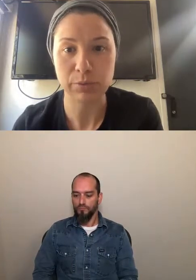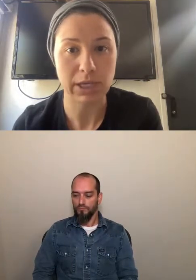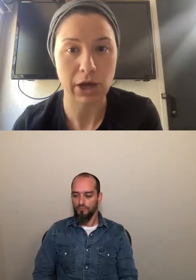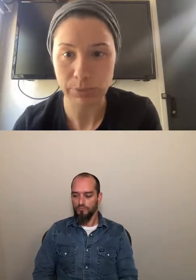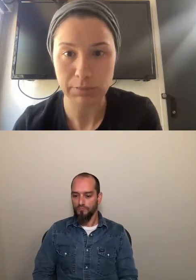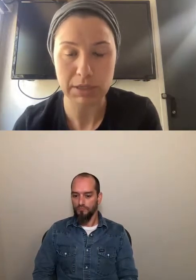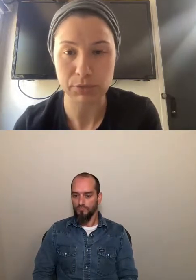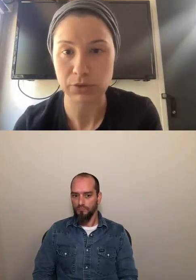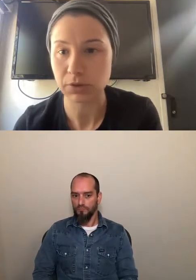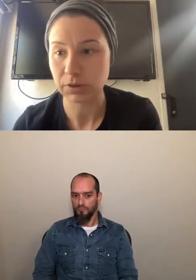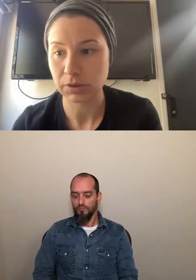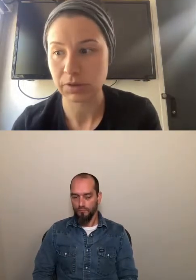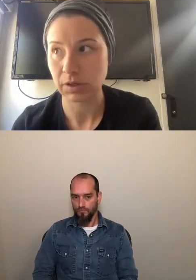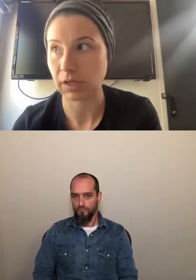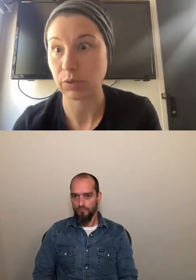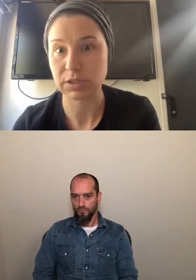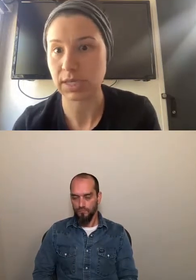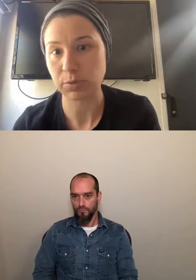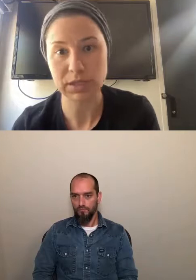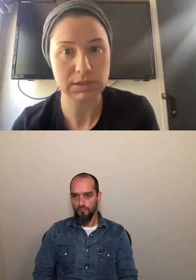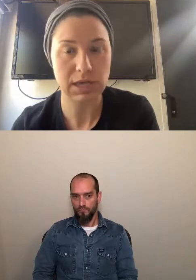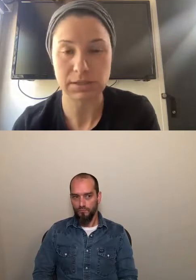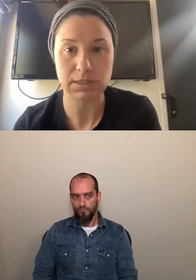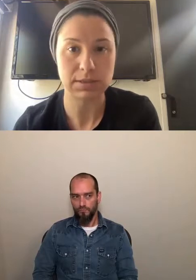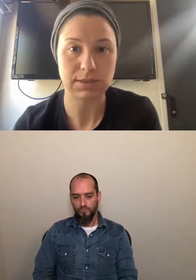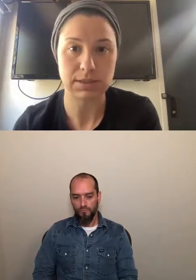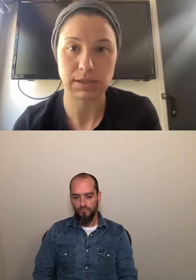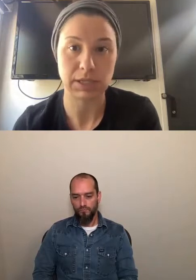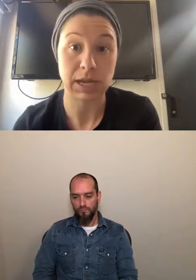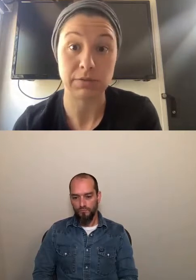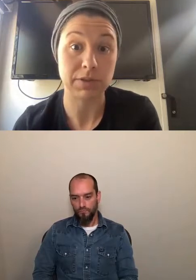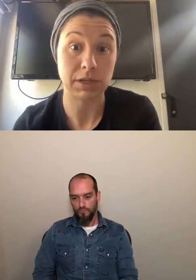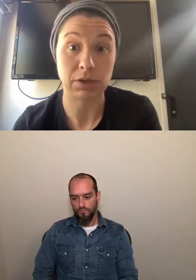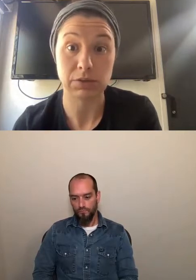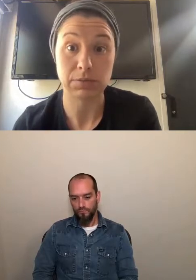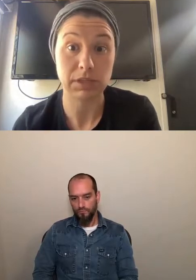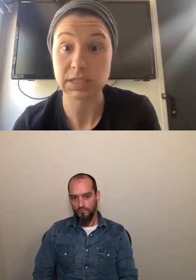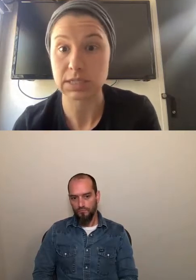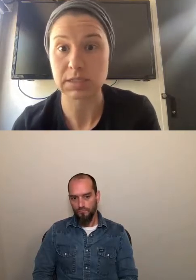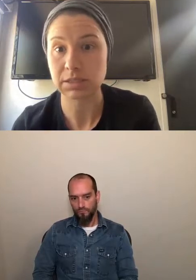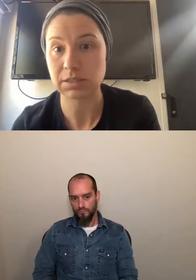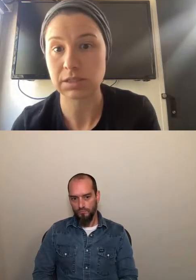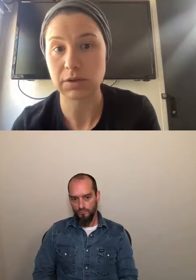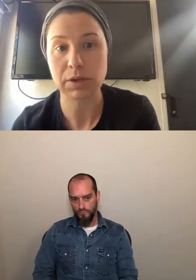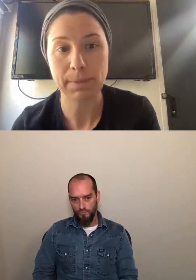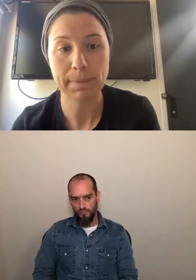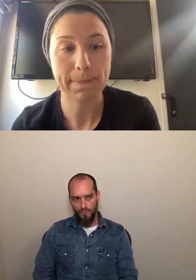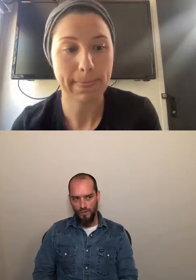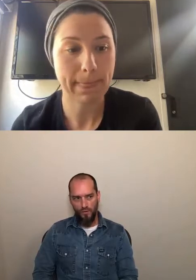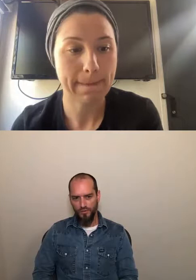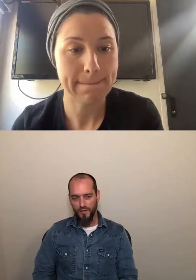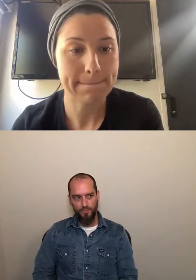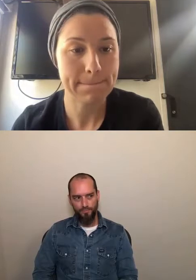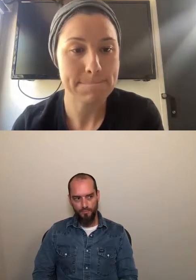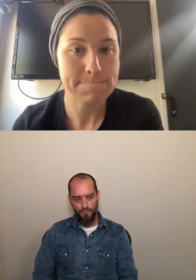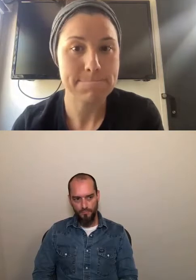Have you been helping people win settlements, cases, get out of their leases, et cetera? Oh,